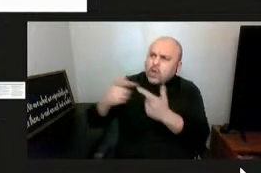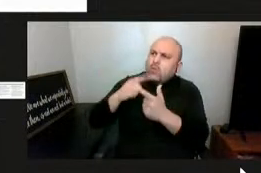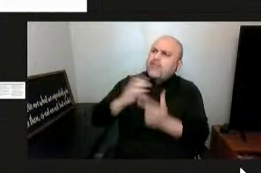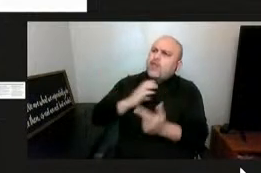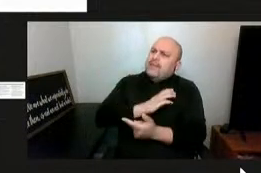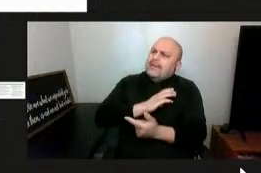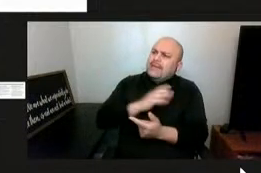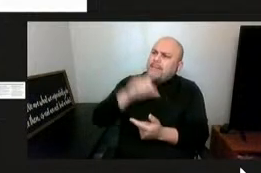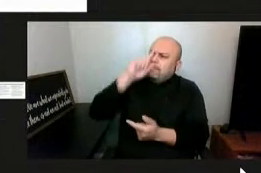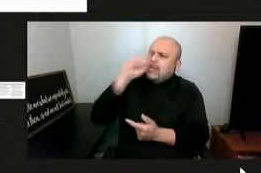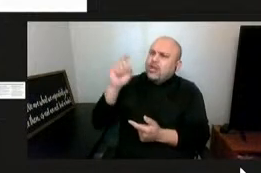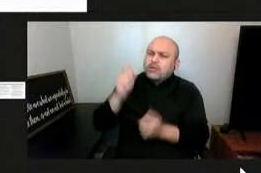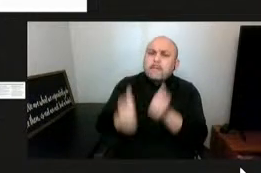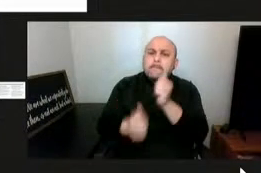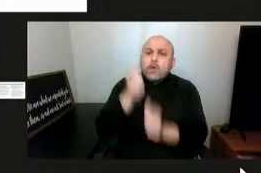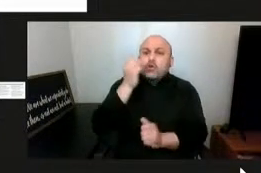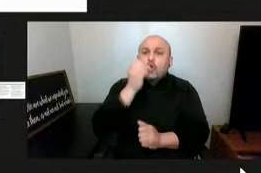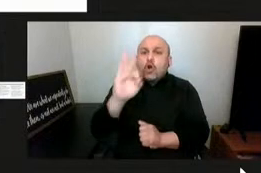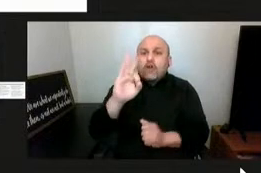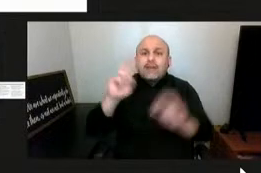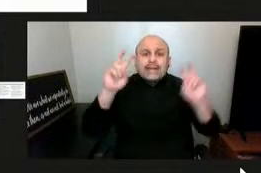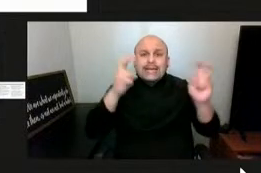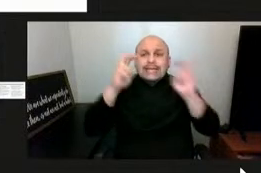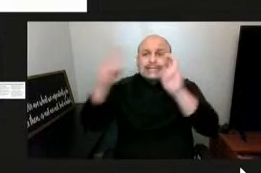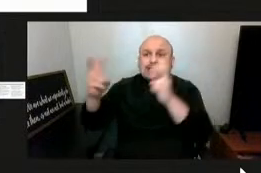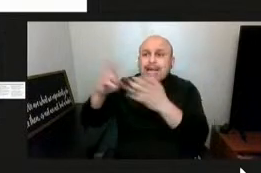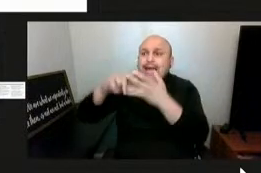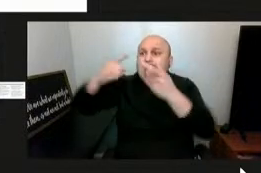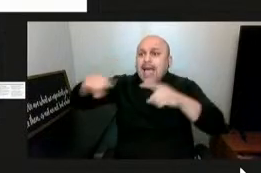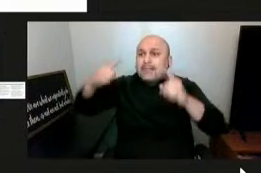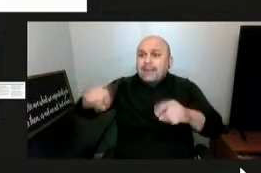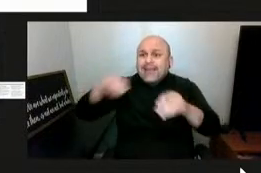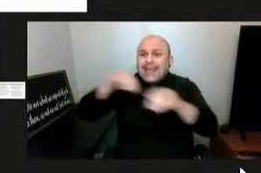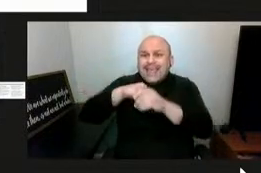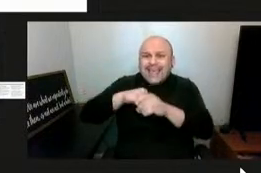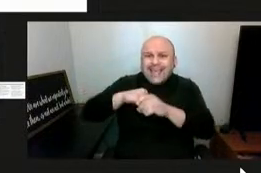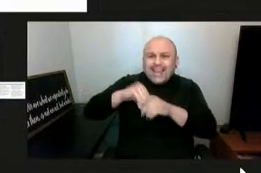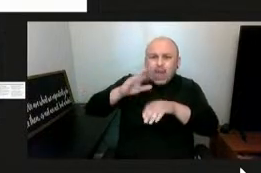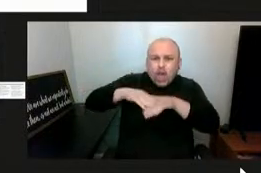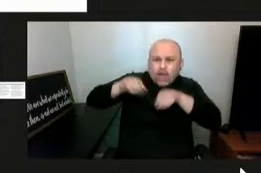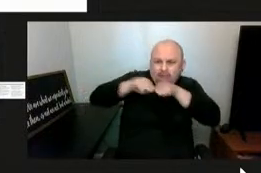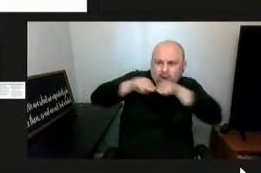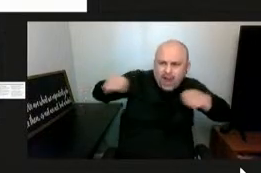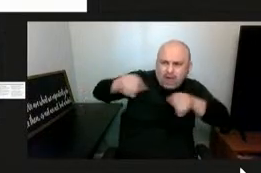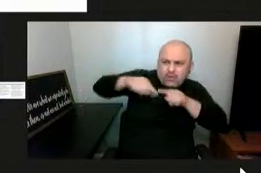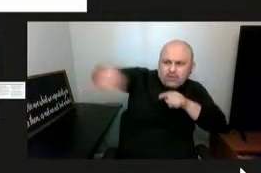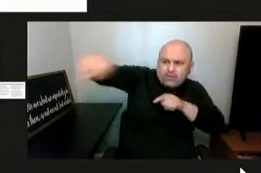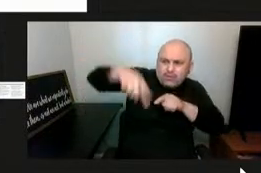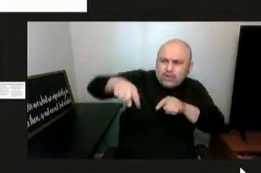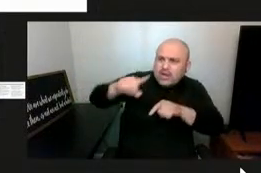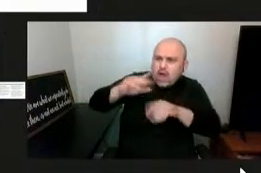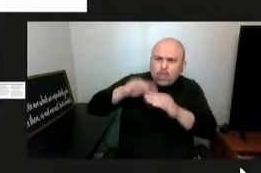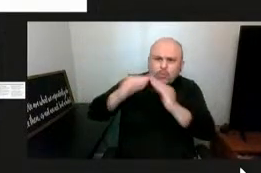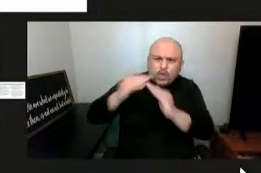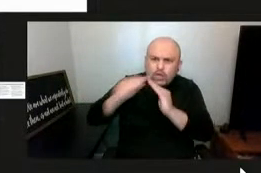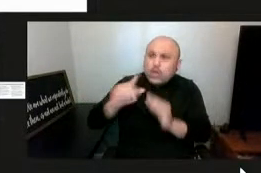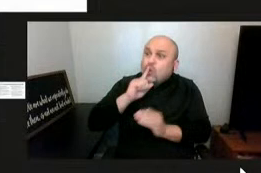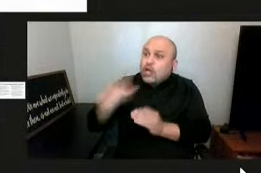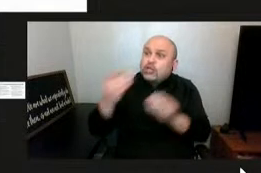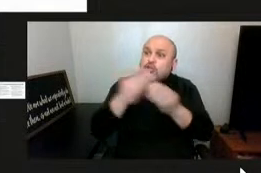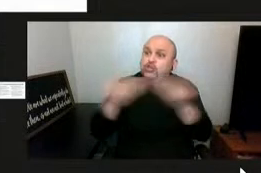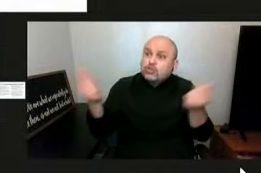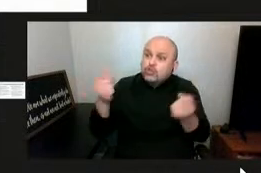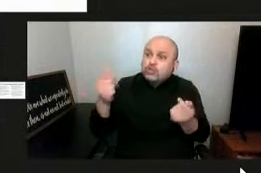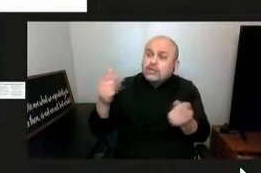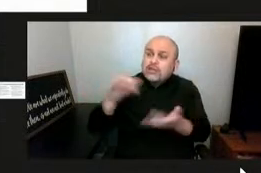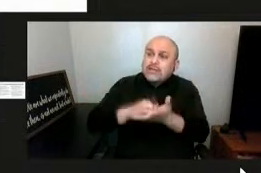because most of the issues are happening on the ground, as well as solutions that will be meaningful and